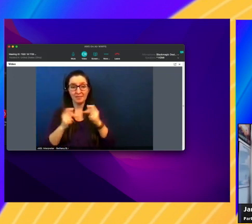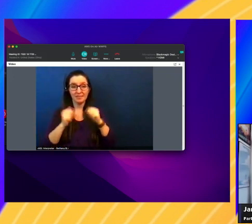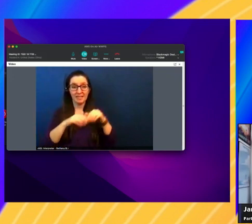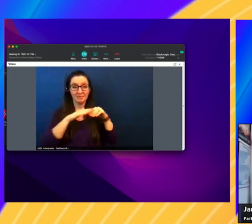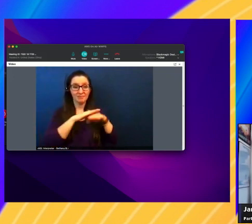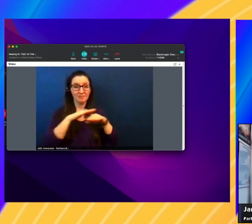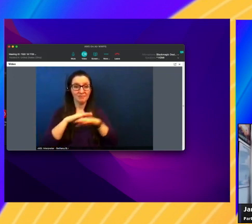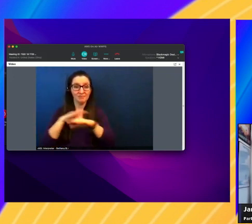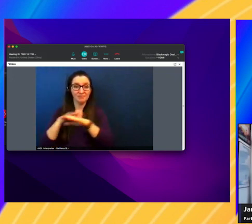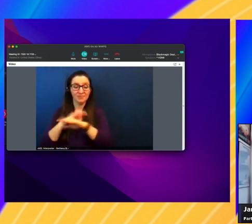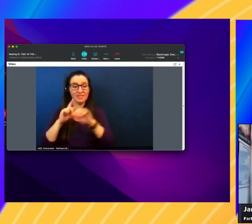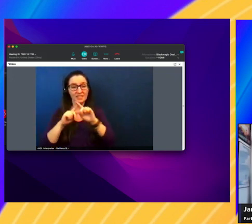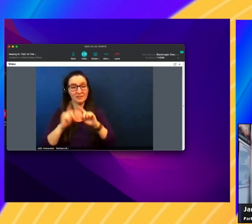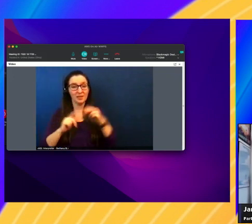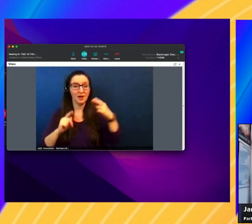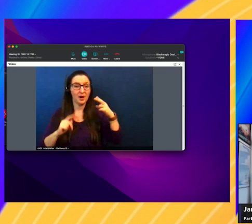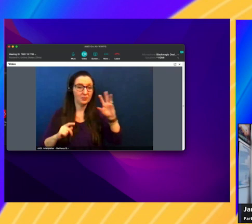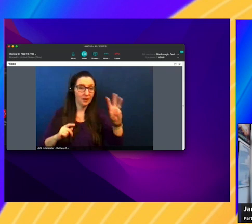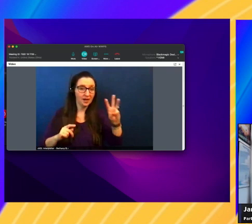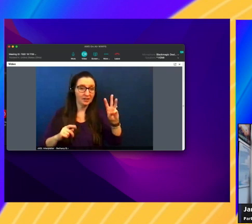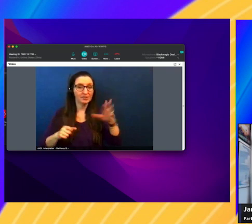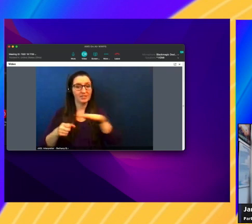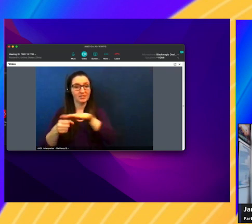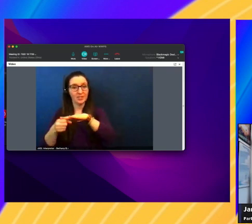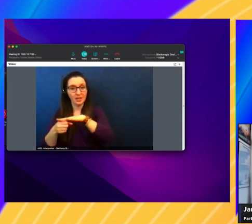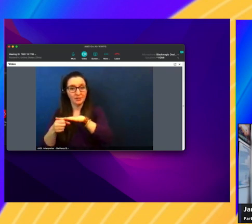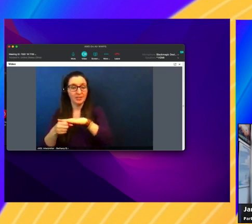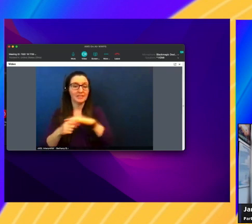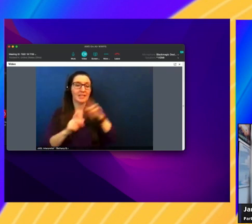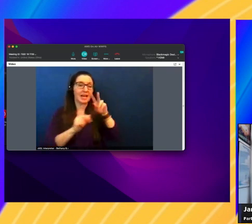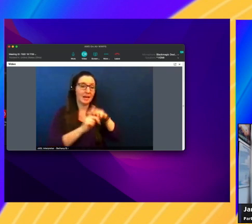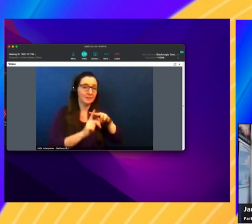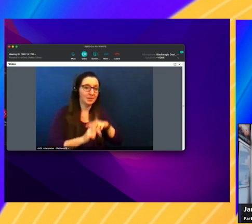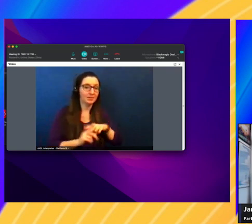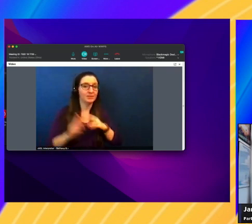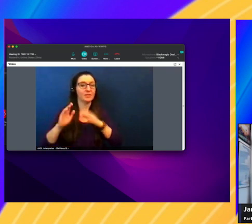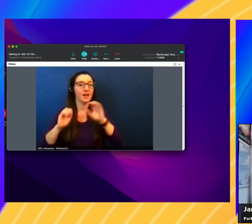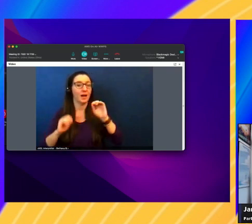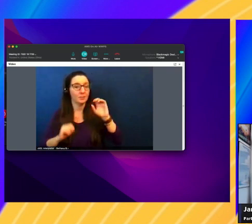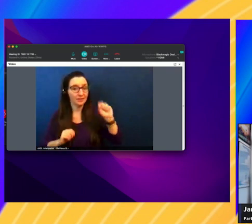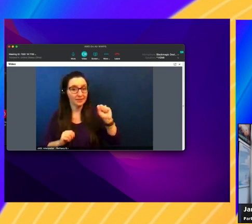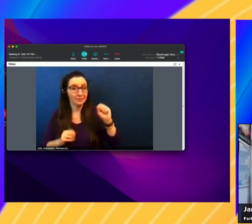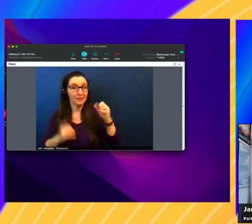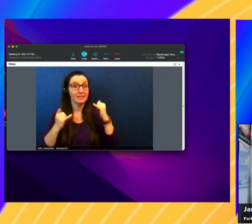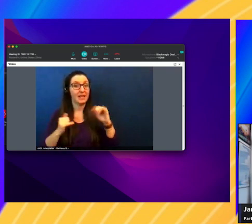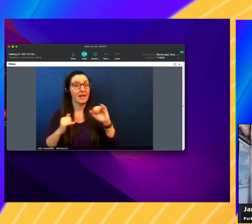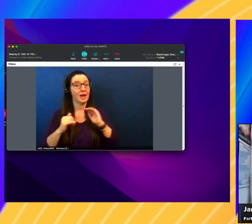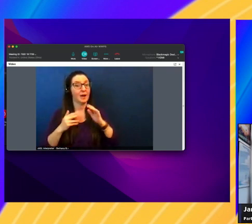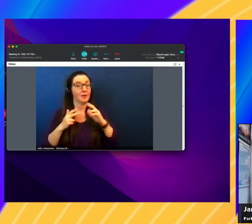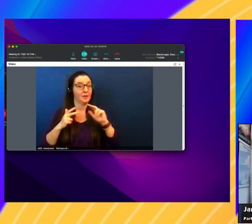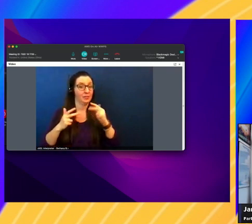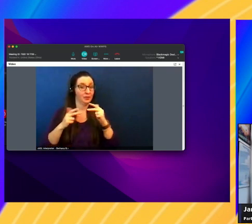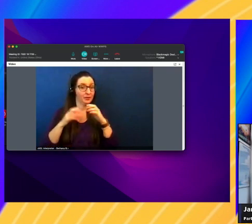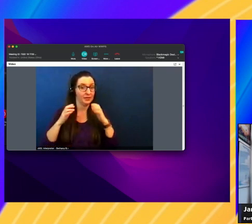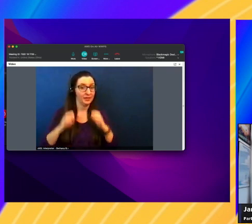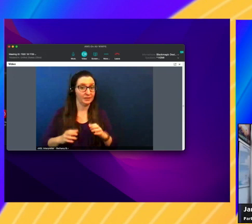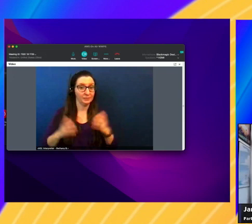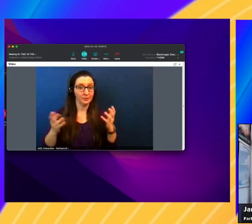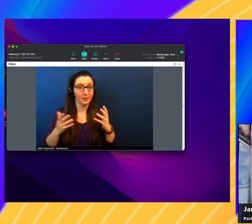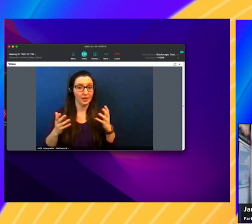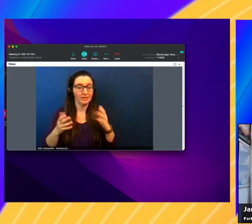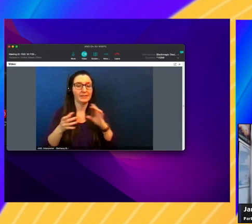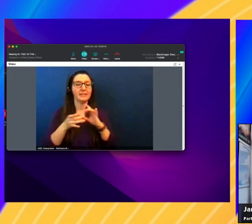geographies, applications, operating systems. And that leads you to our third customer challenge, which was a disconnected